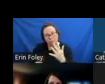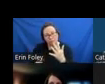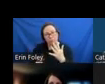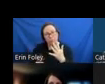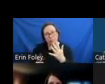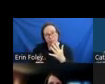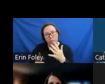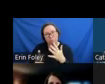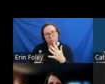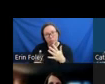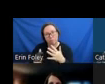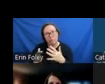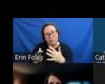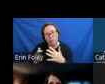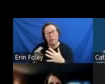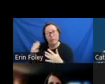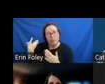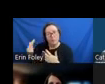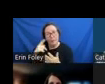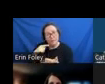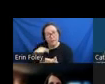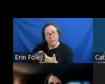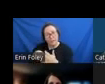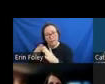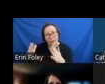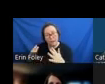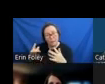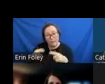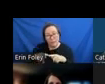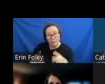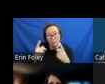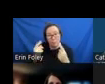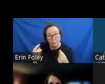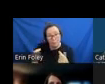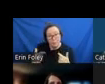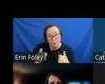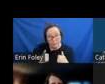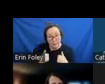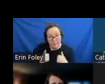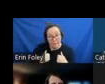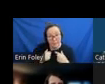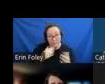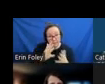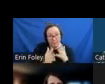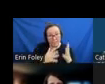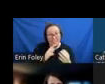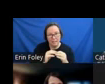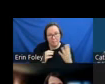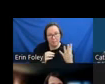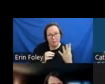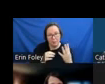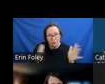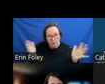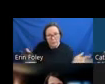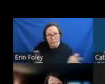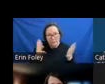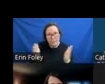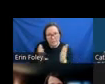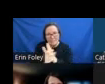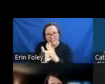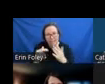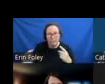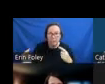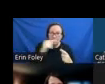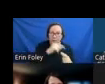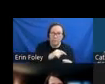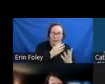affordable or subsidized housing. And while we're on this long, slow wait, we go back and we look at our